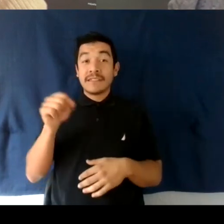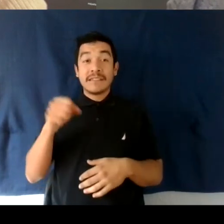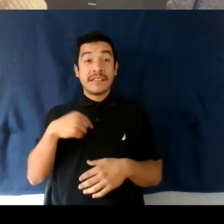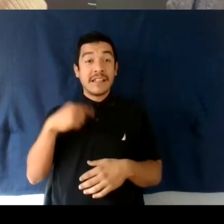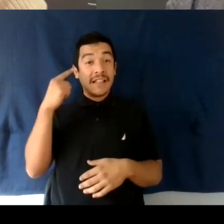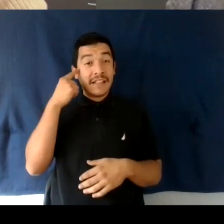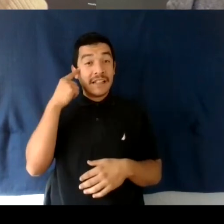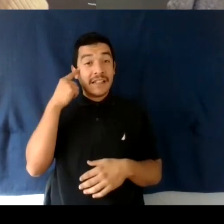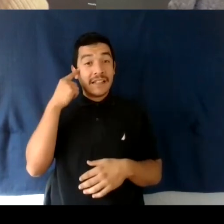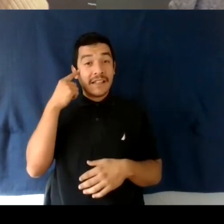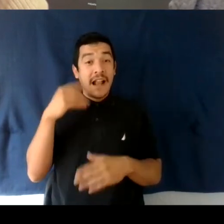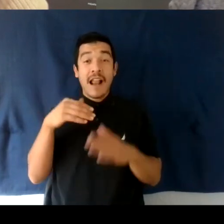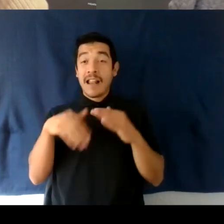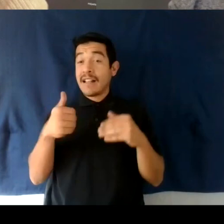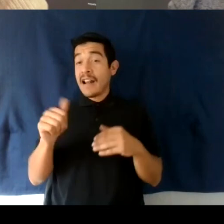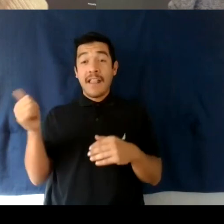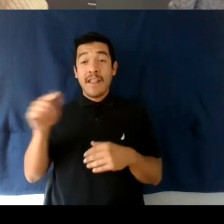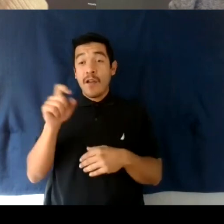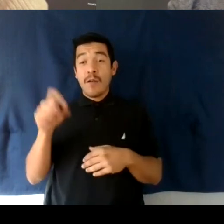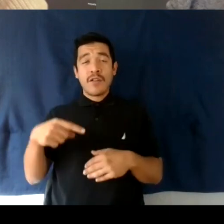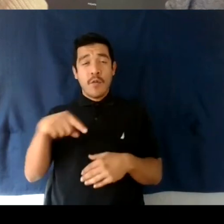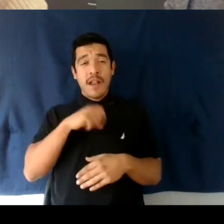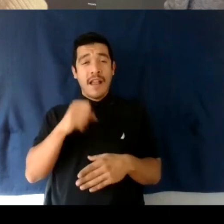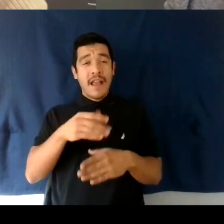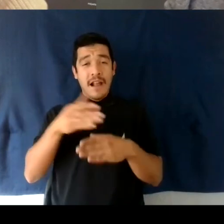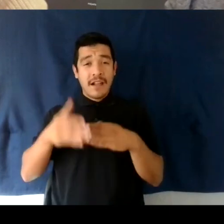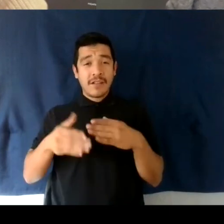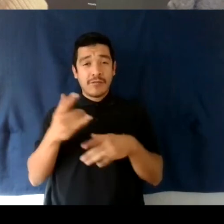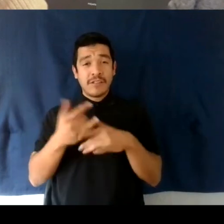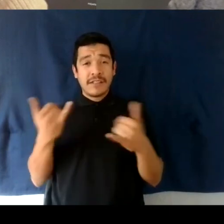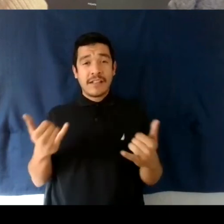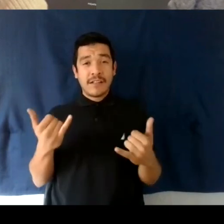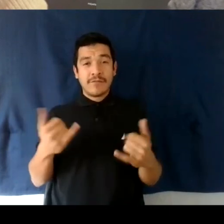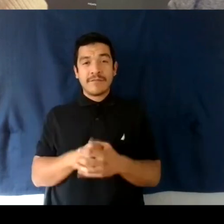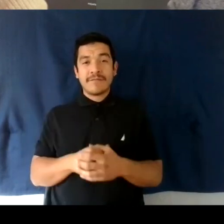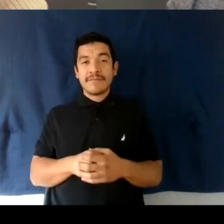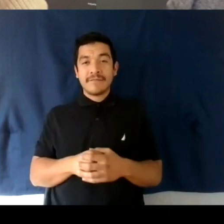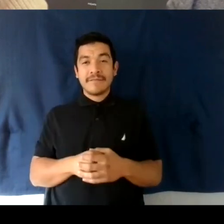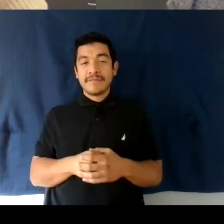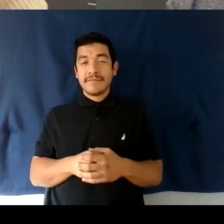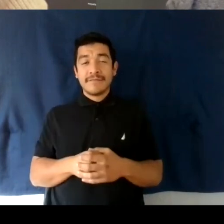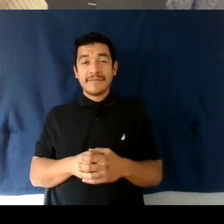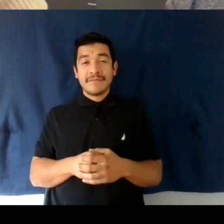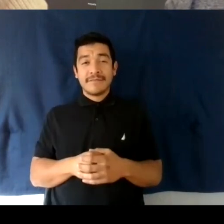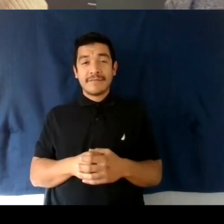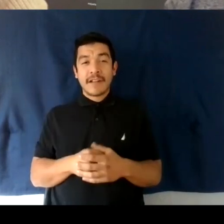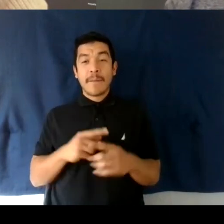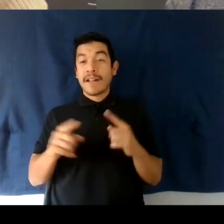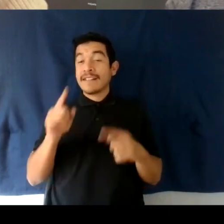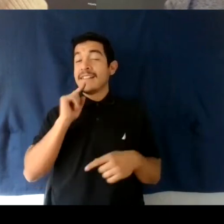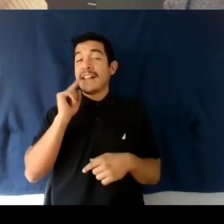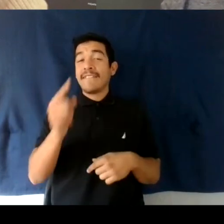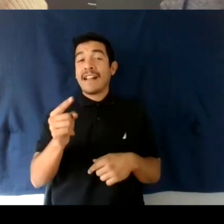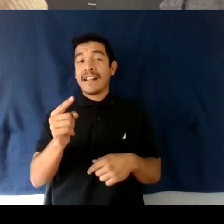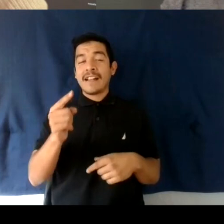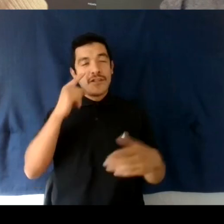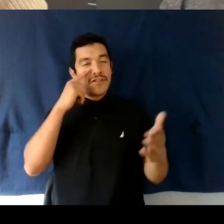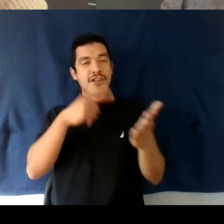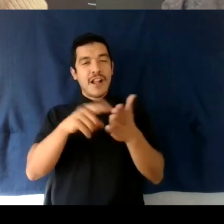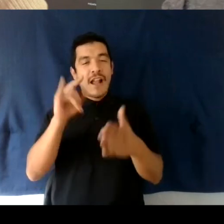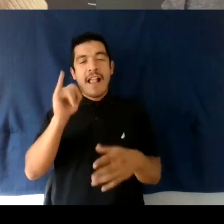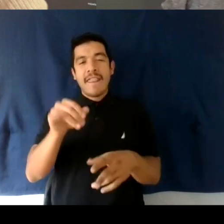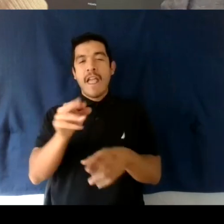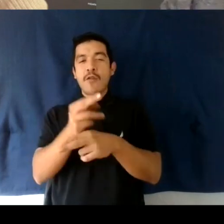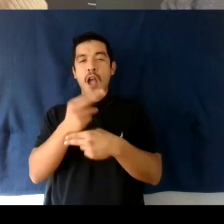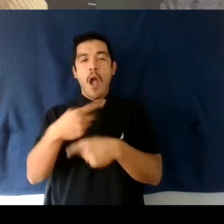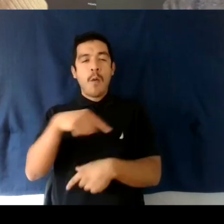think unless there are any other questions, we can end with about 3 minutes left. But definitely check out the